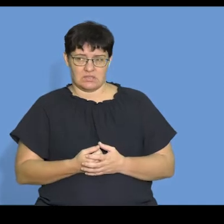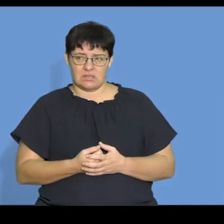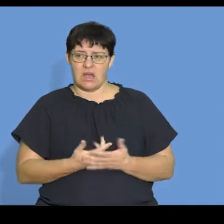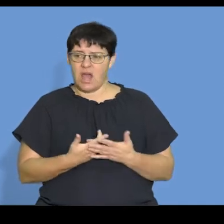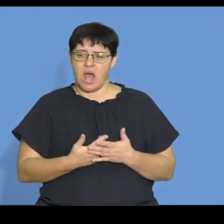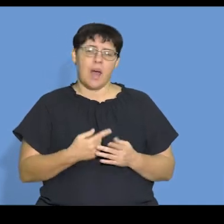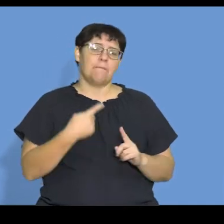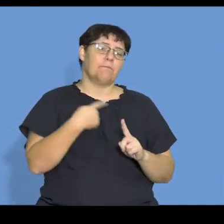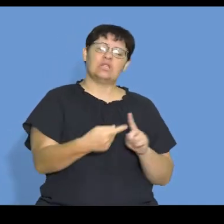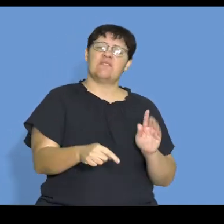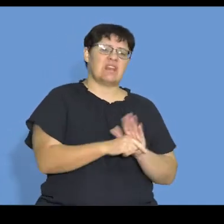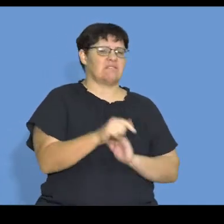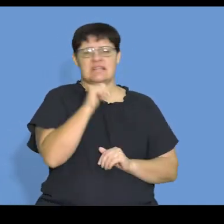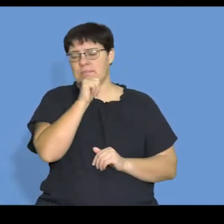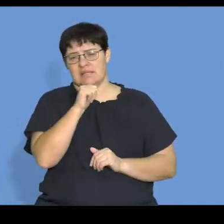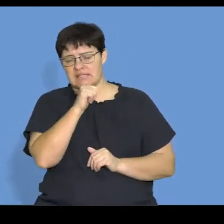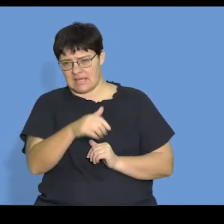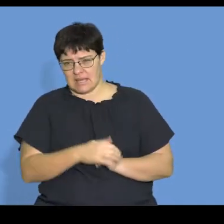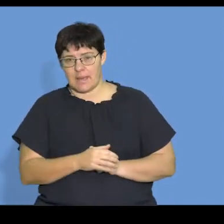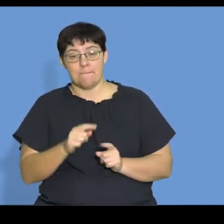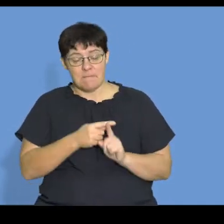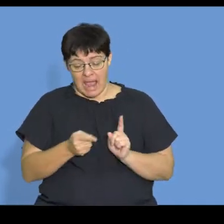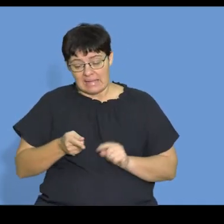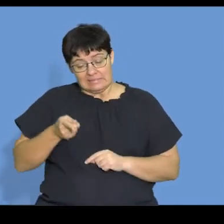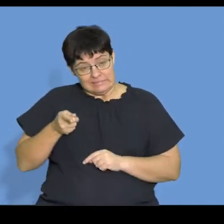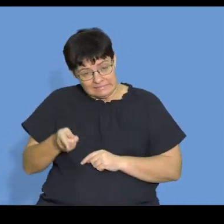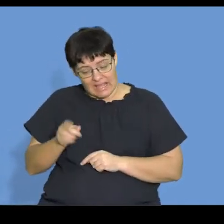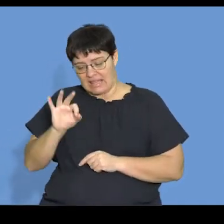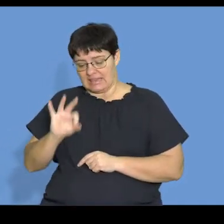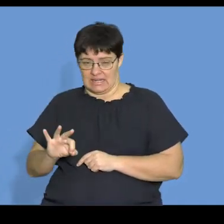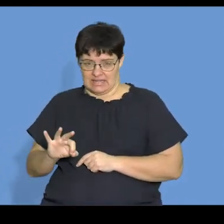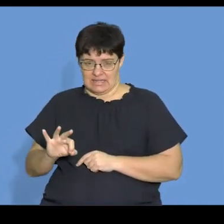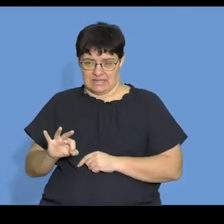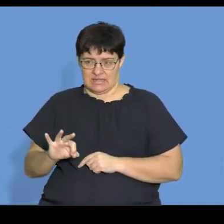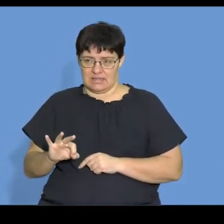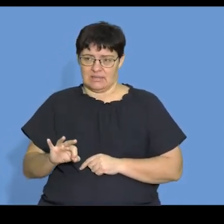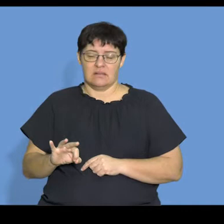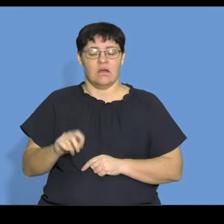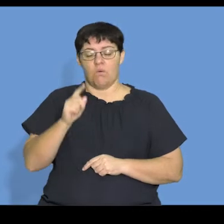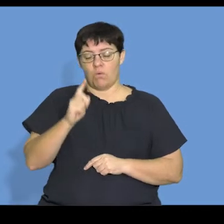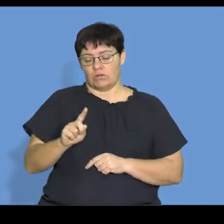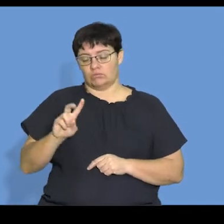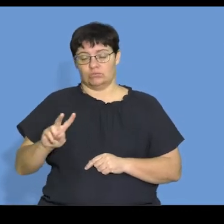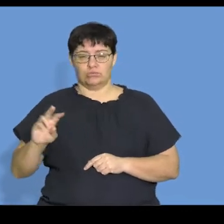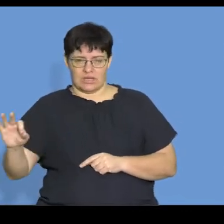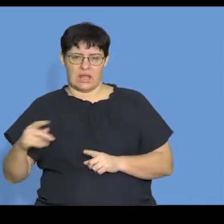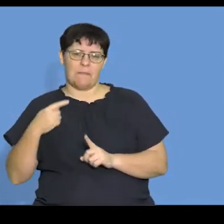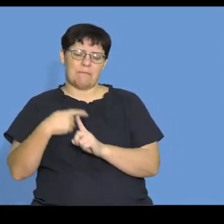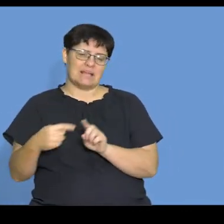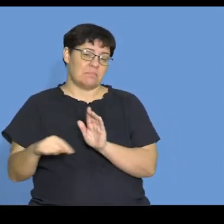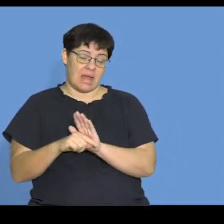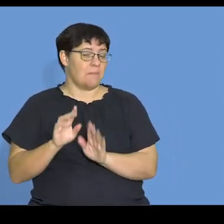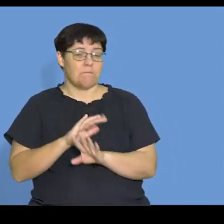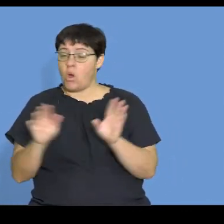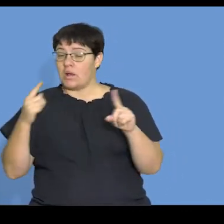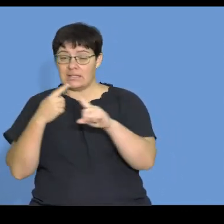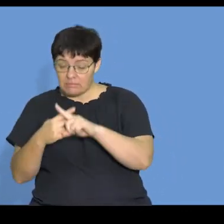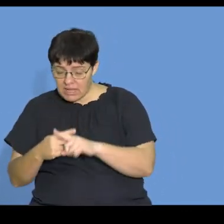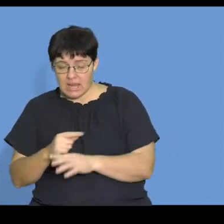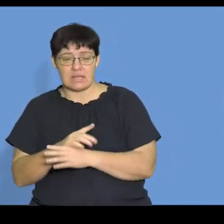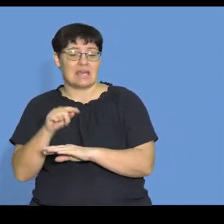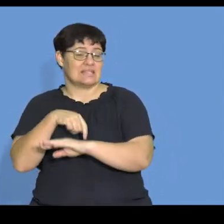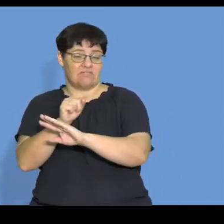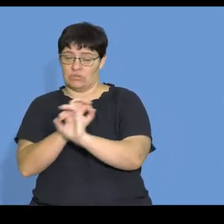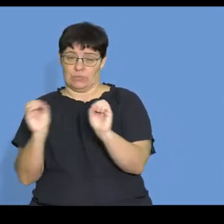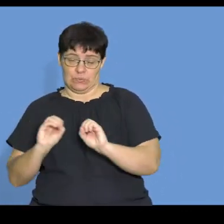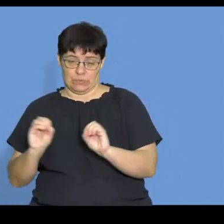as long as it has 3 terms. It can be plus, it can be minus, not multiply, not division,